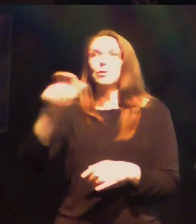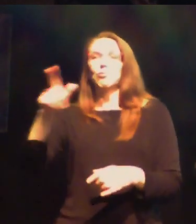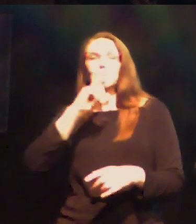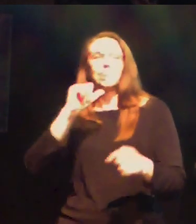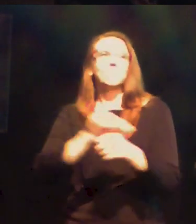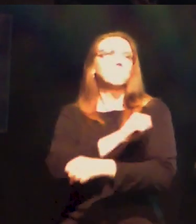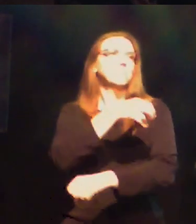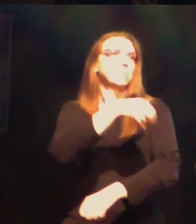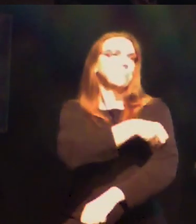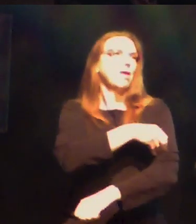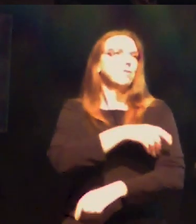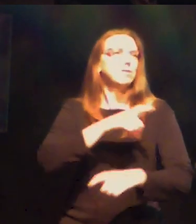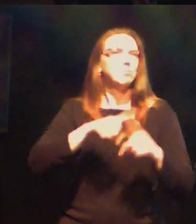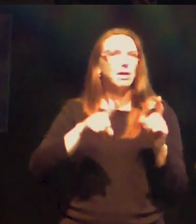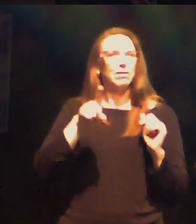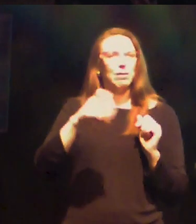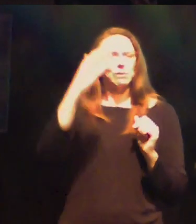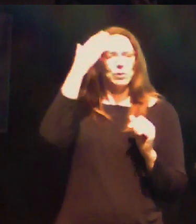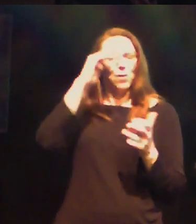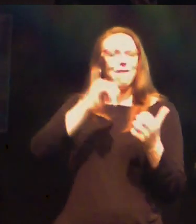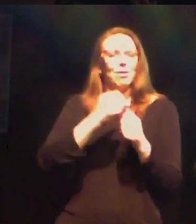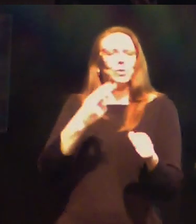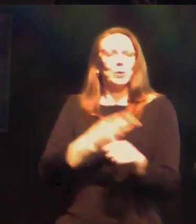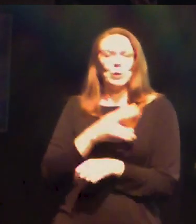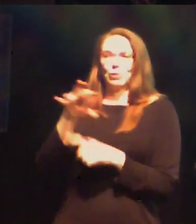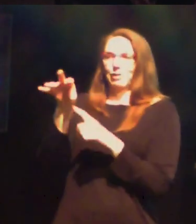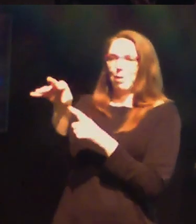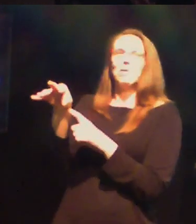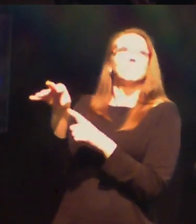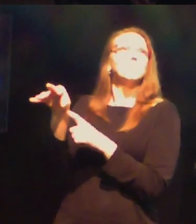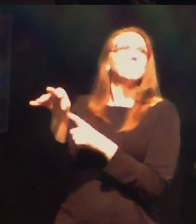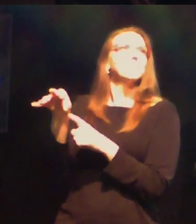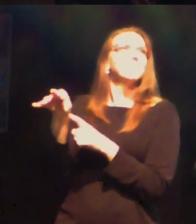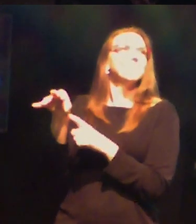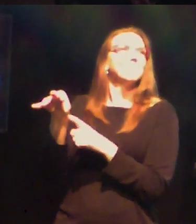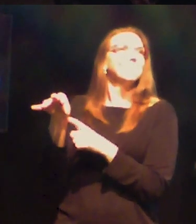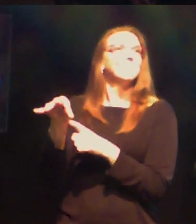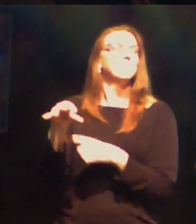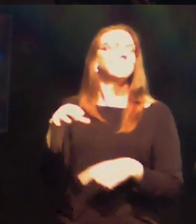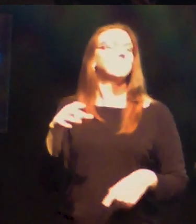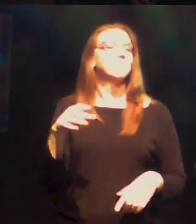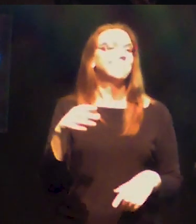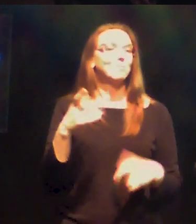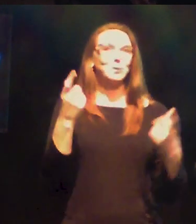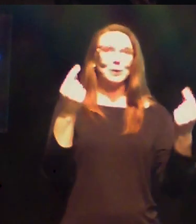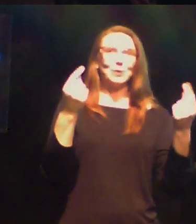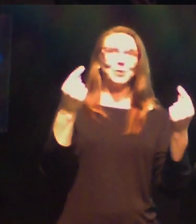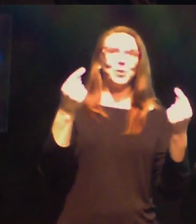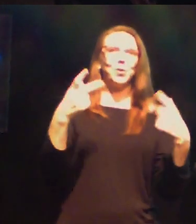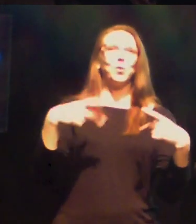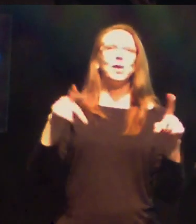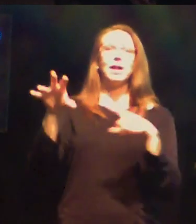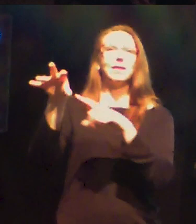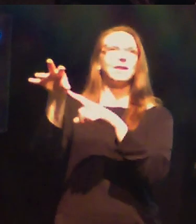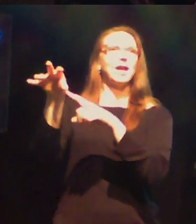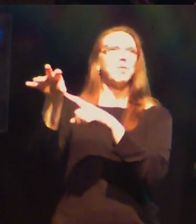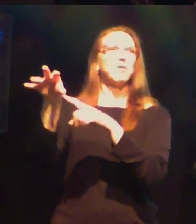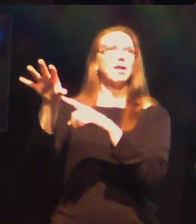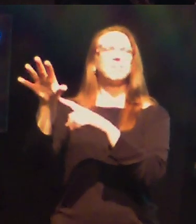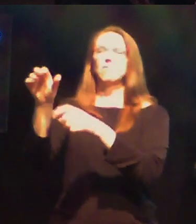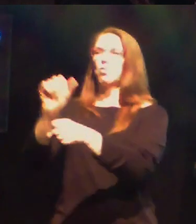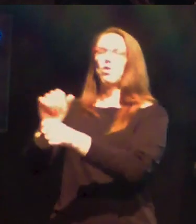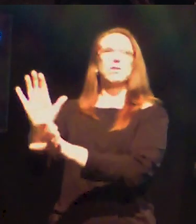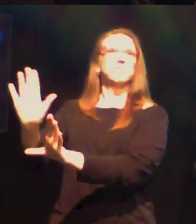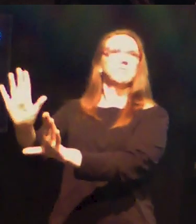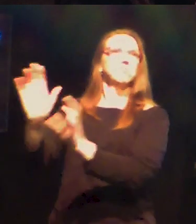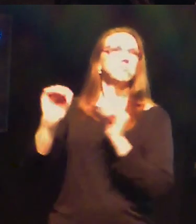powerful, but just you need to know how to use it, you know. And I think what we did, we let the camera do his